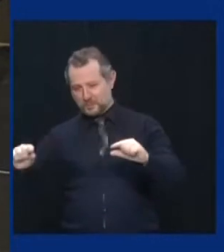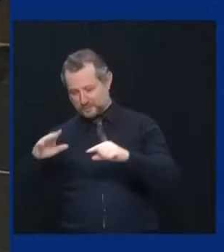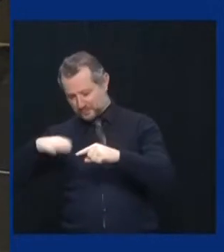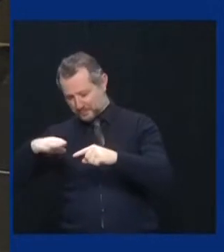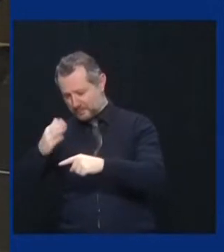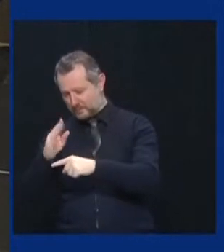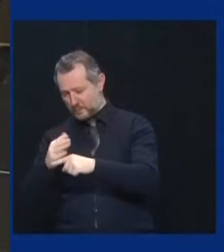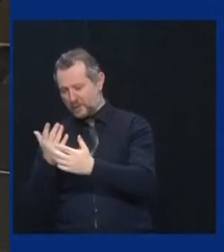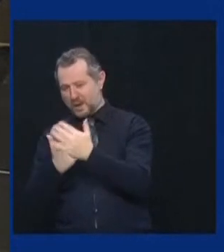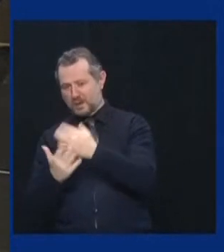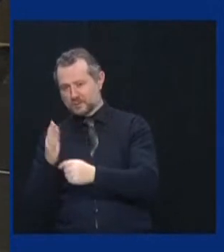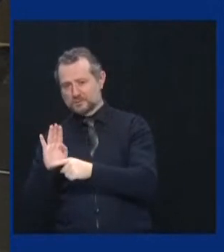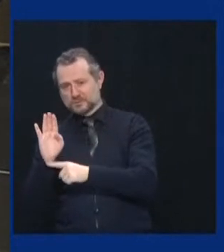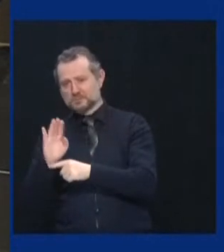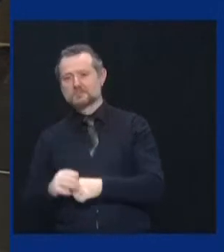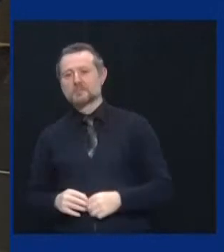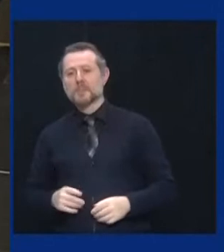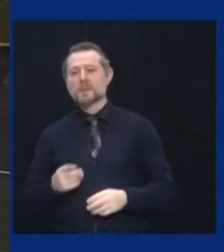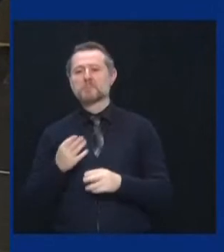roster.